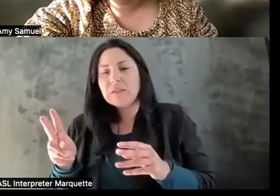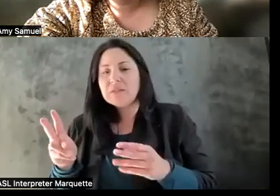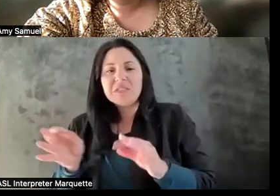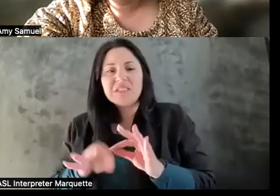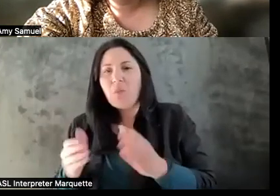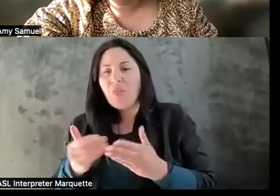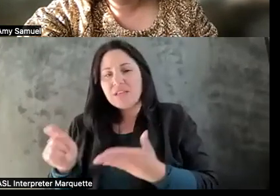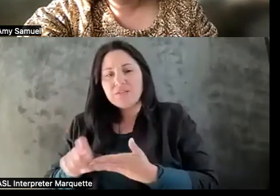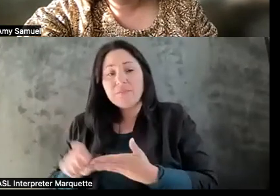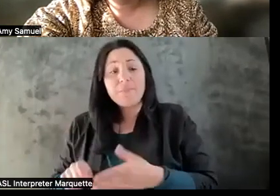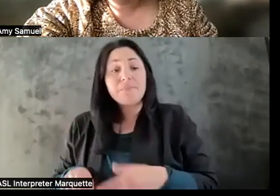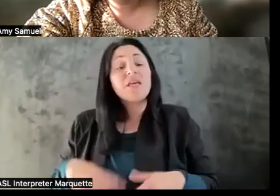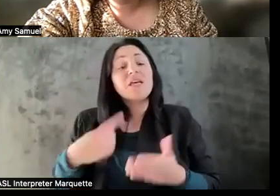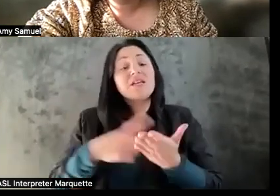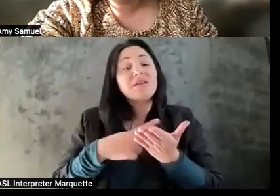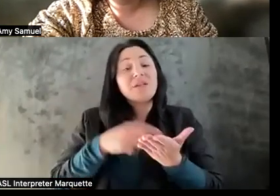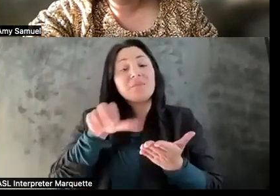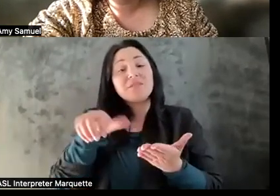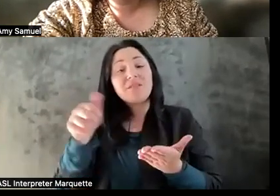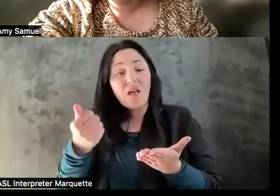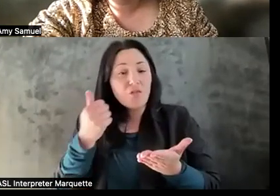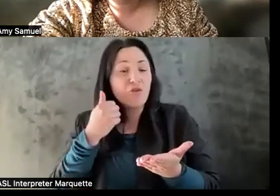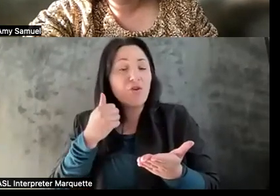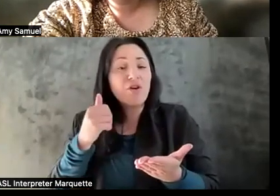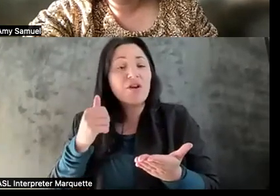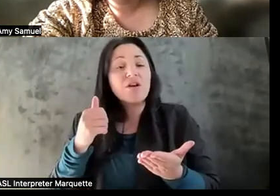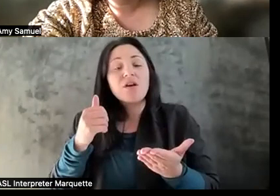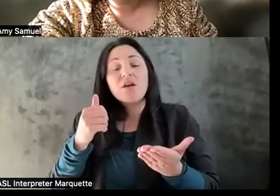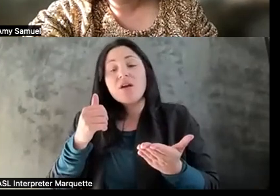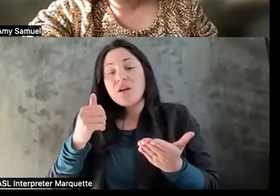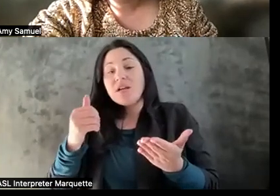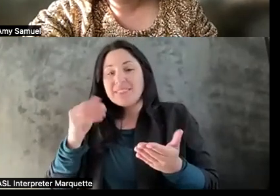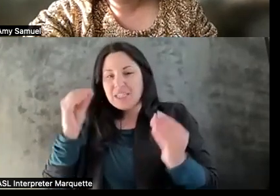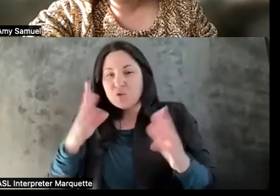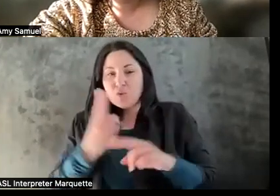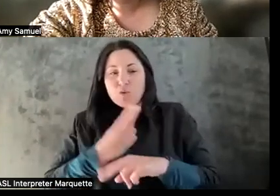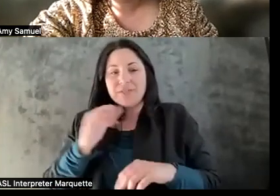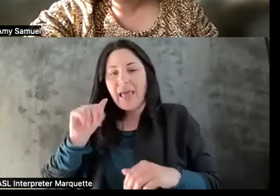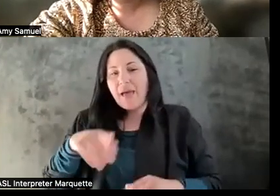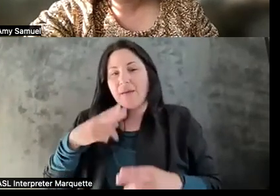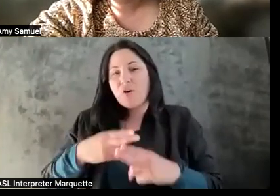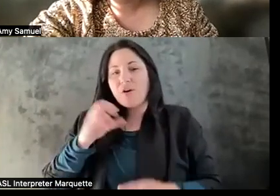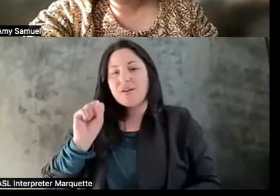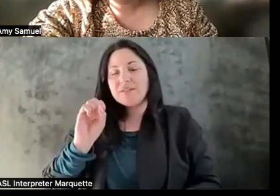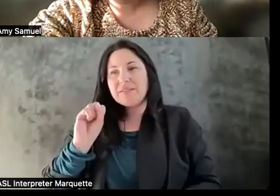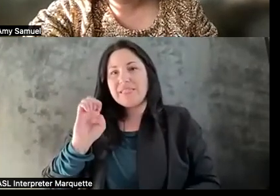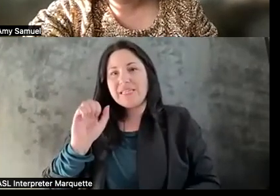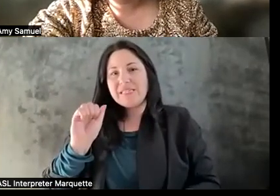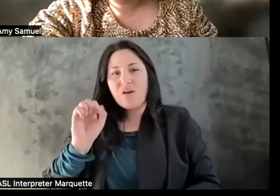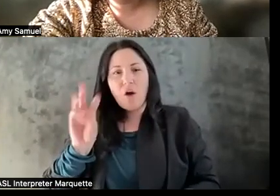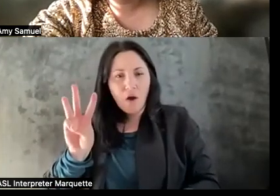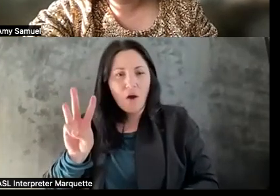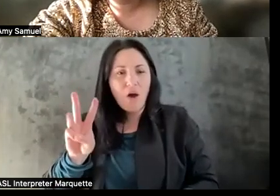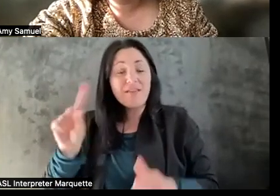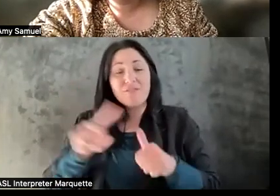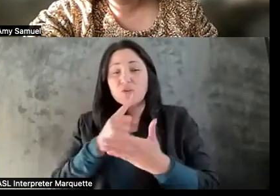some teachers do use an app called Seesaw, and that's so we can send out pictures to families. And that's just back and forth, especially that first week.